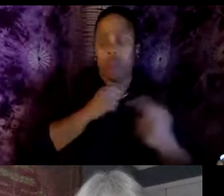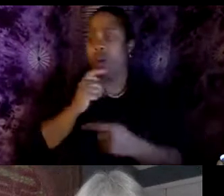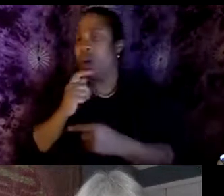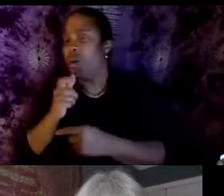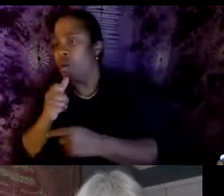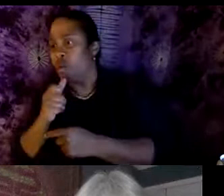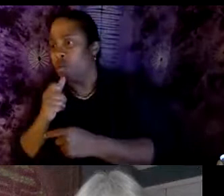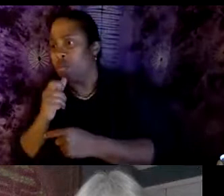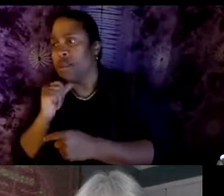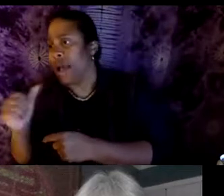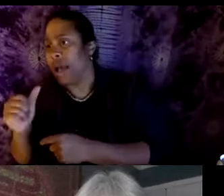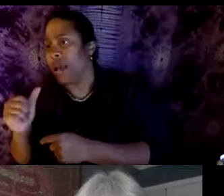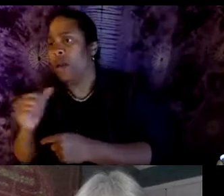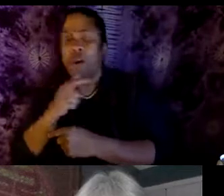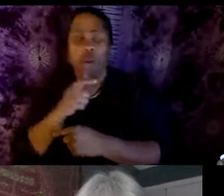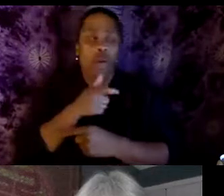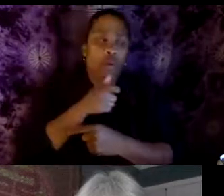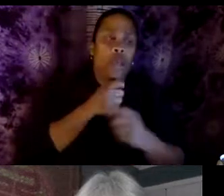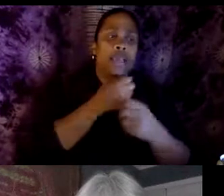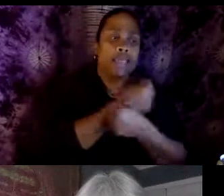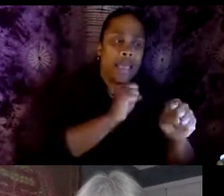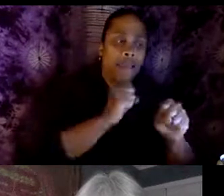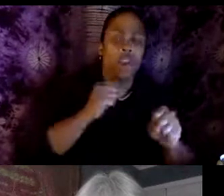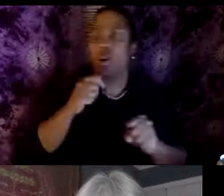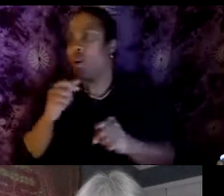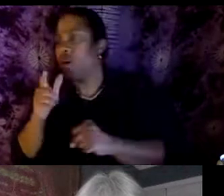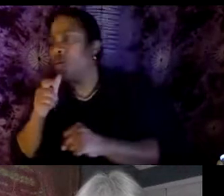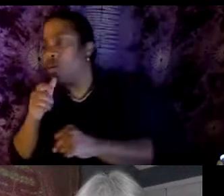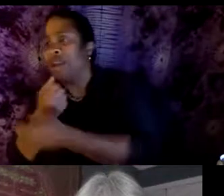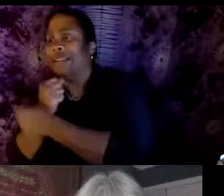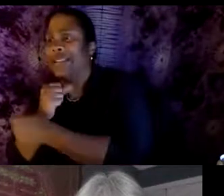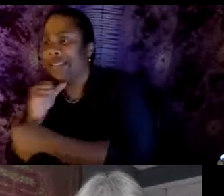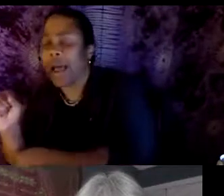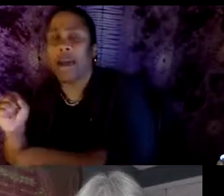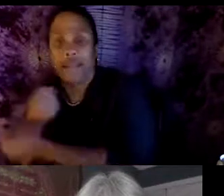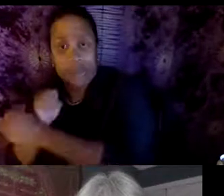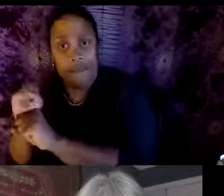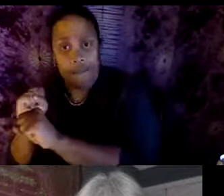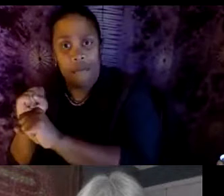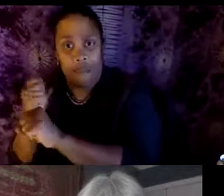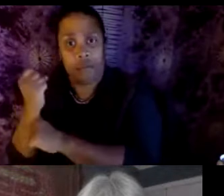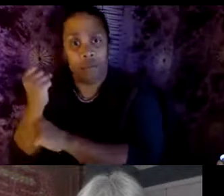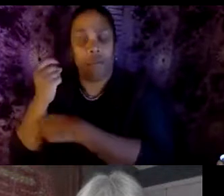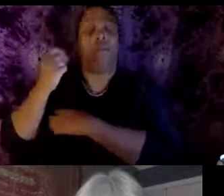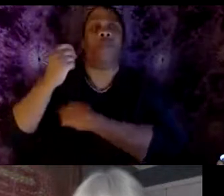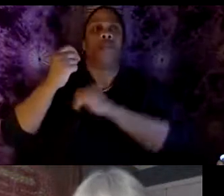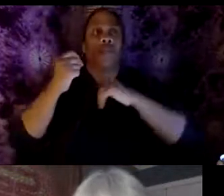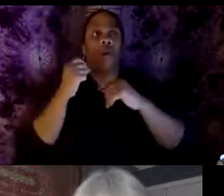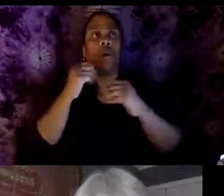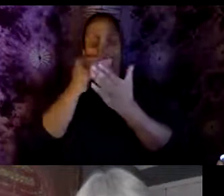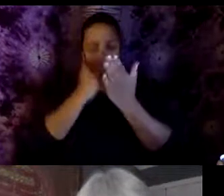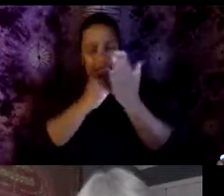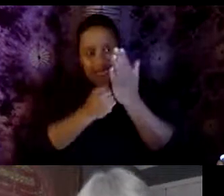from, and know that, like, most of us do struggle in relationships. We're not, the getting lessons and learning how to